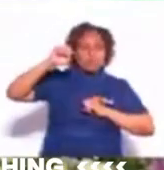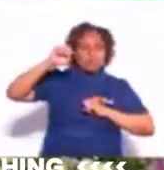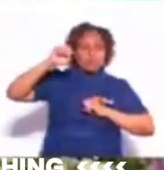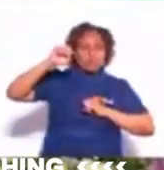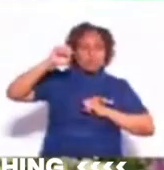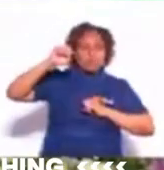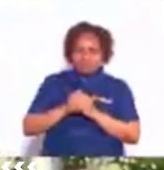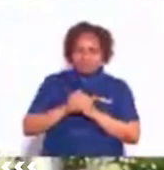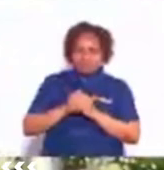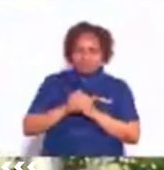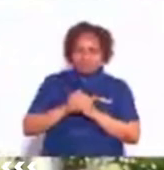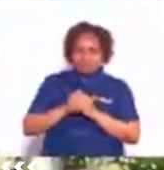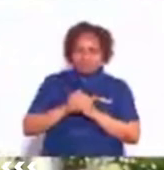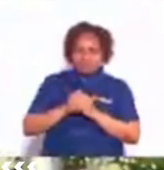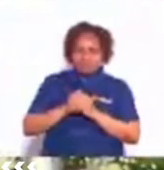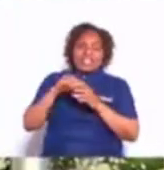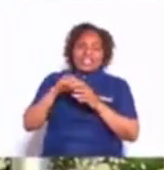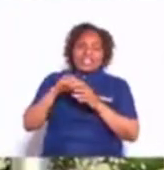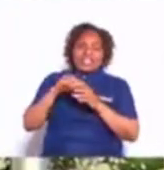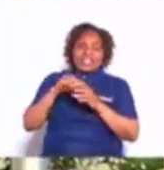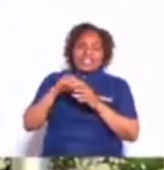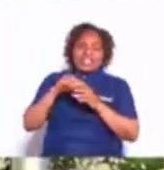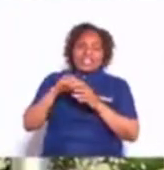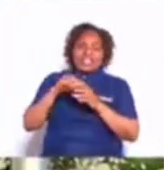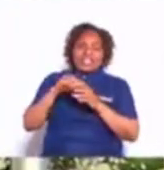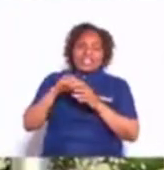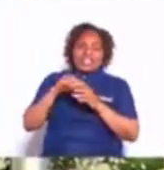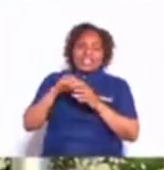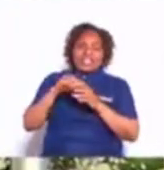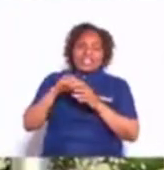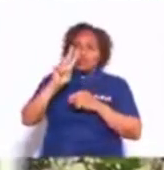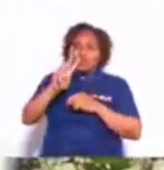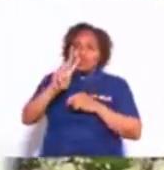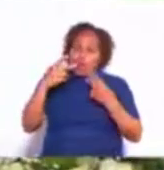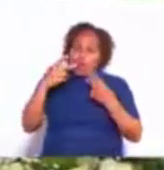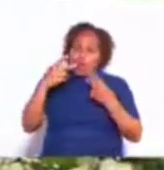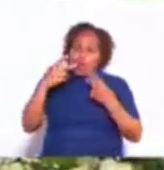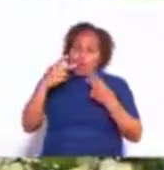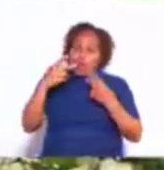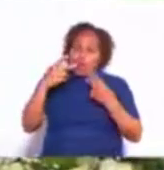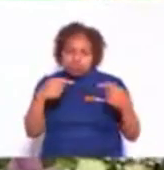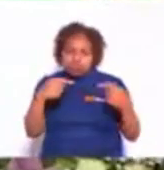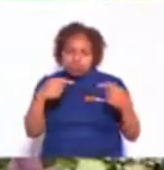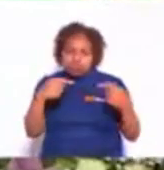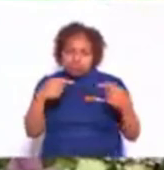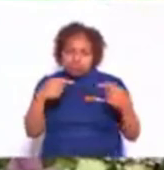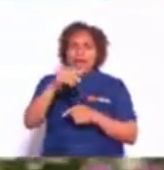in CCM part, there were two people who were fighting each other politically.